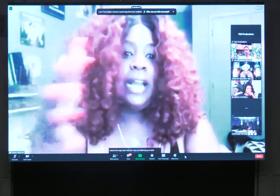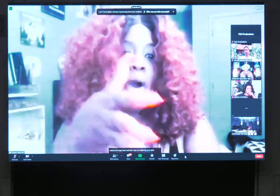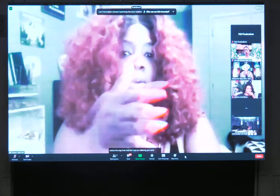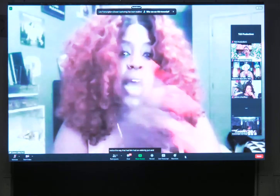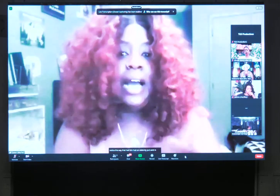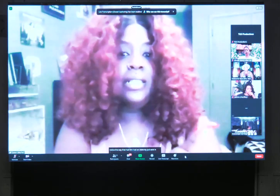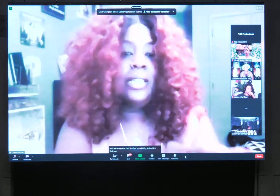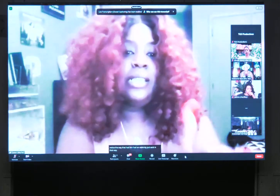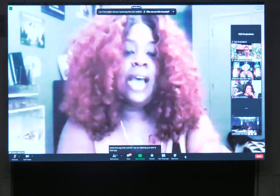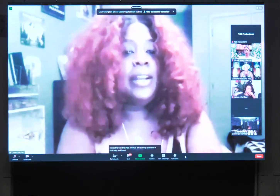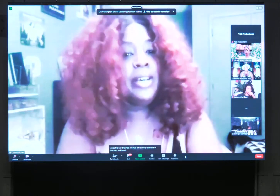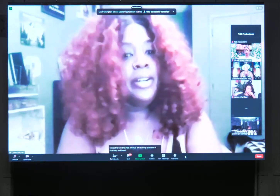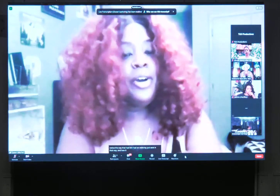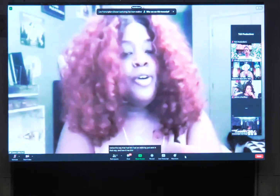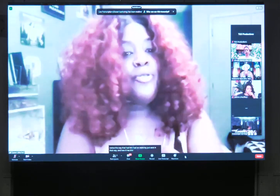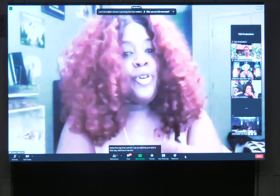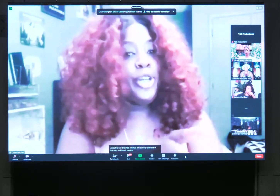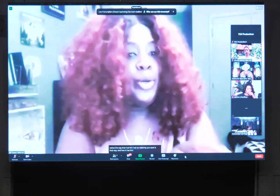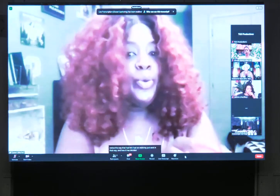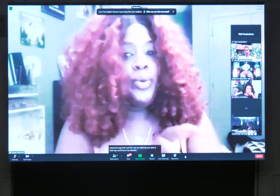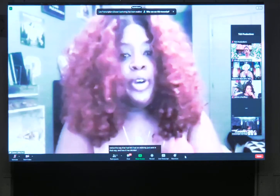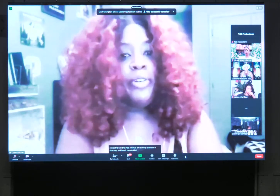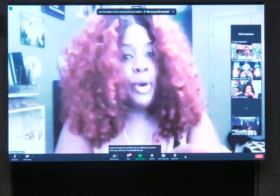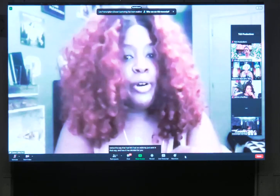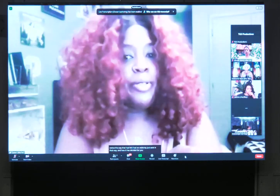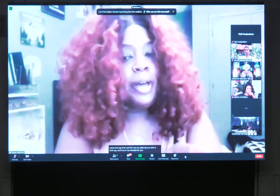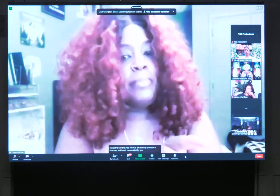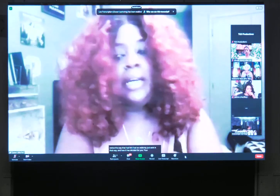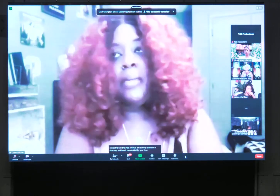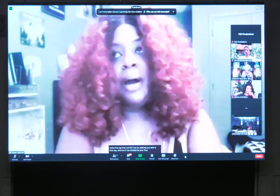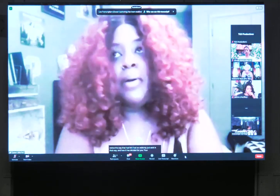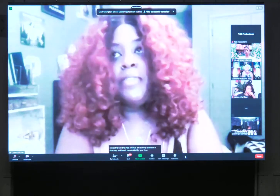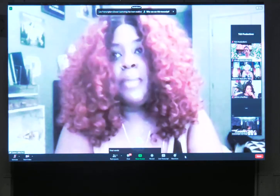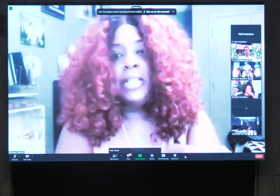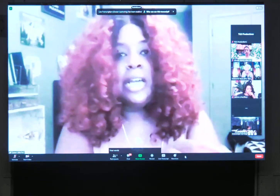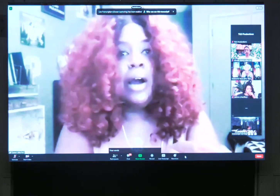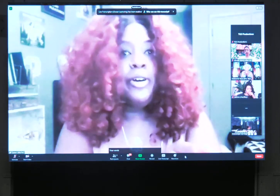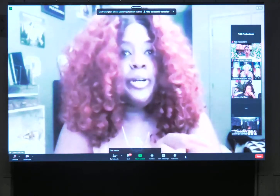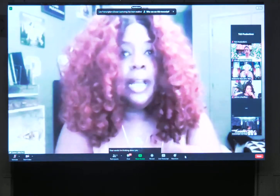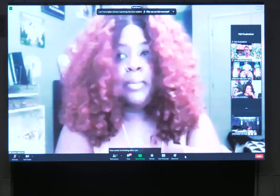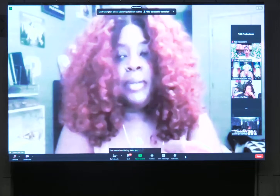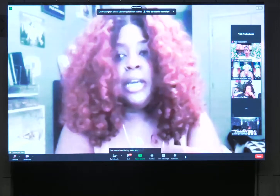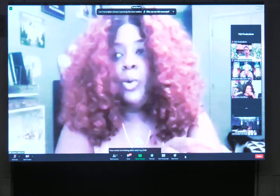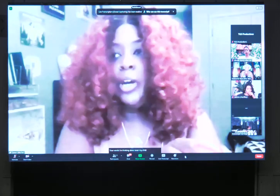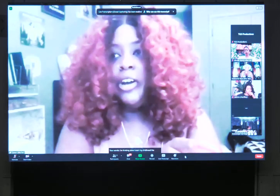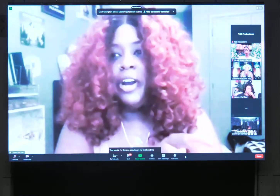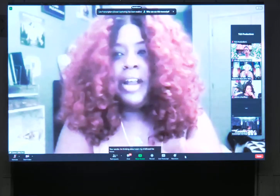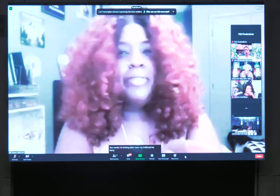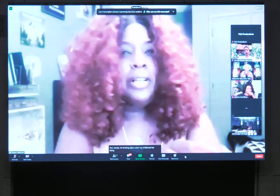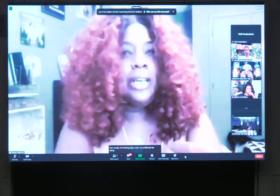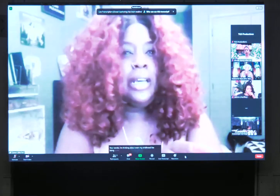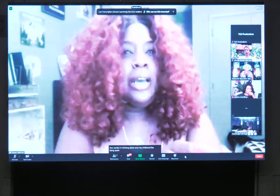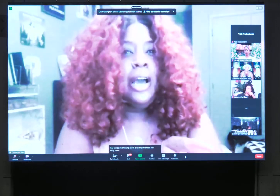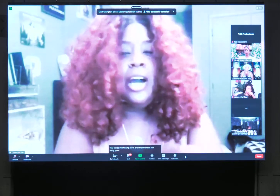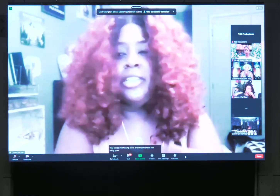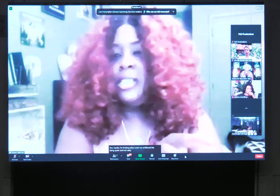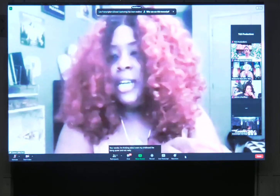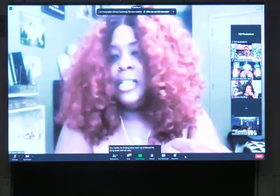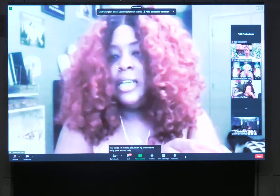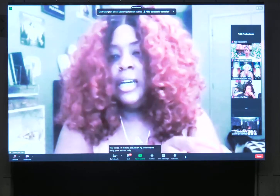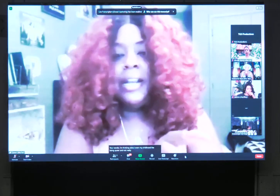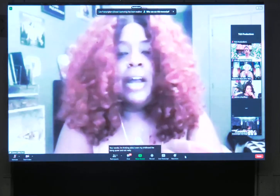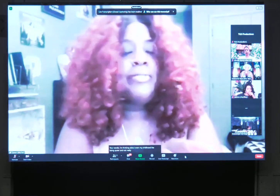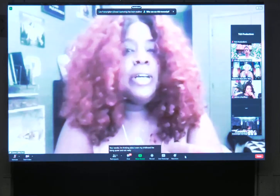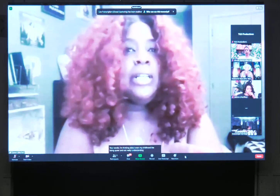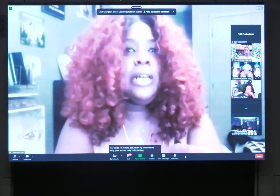way and how it has decided for you, your worth. I'm thinking about even my childhood, like being queer and not really